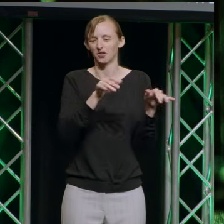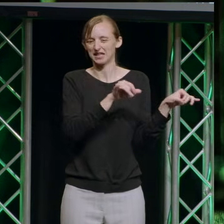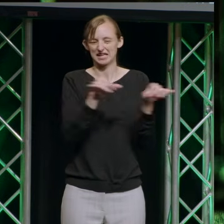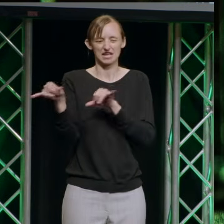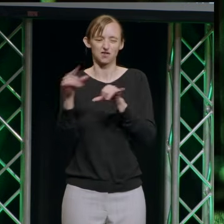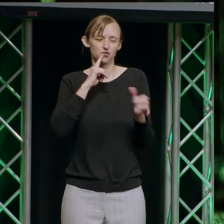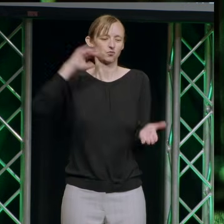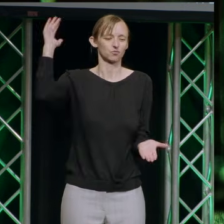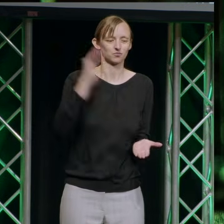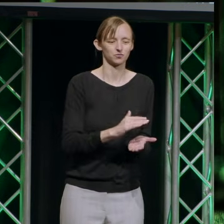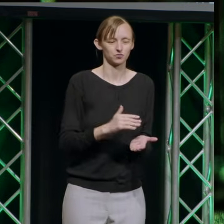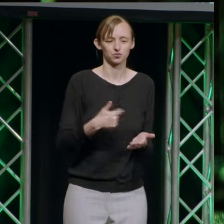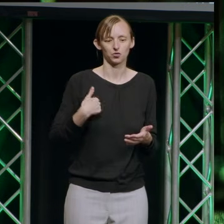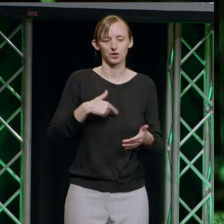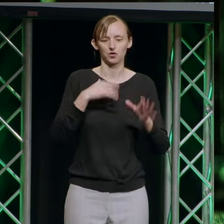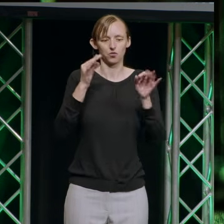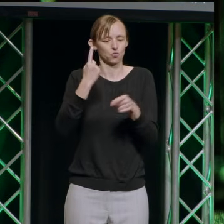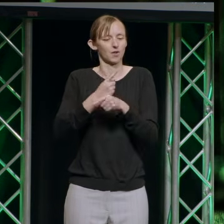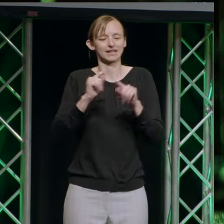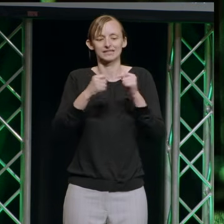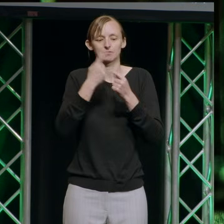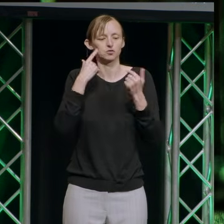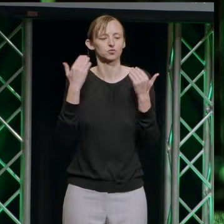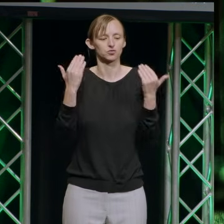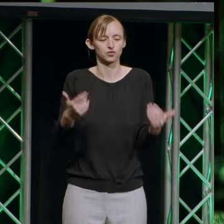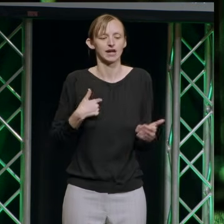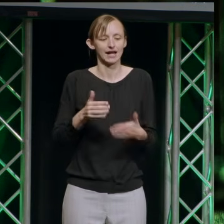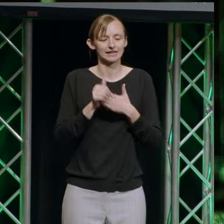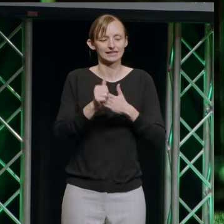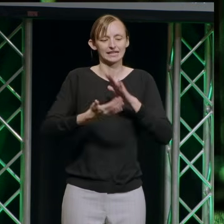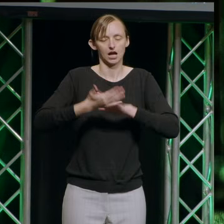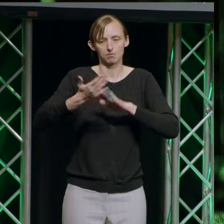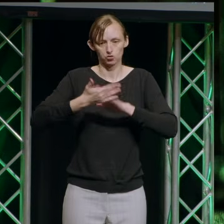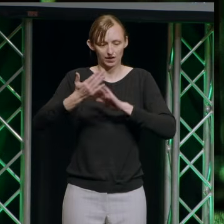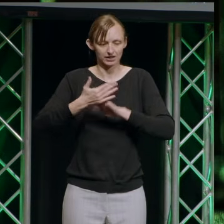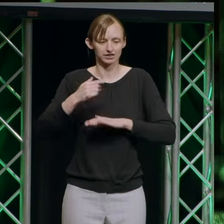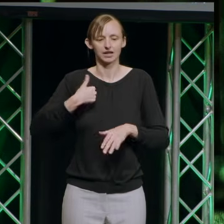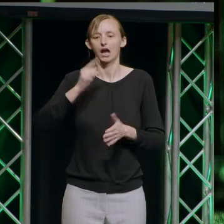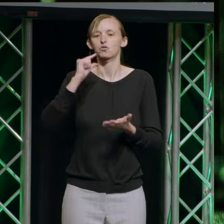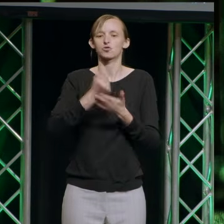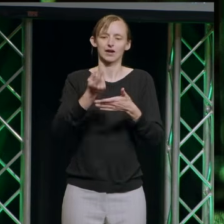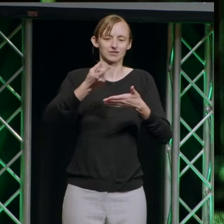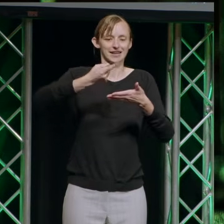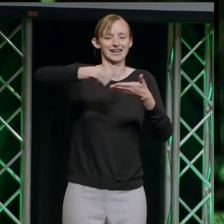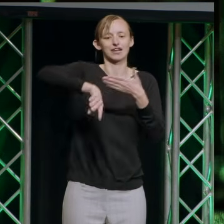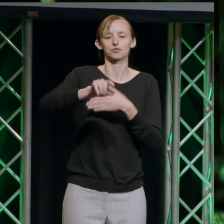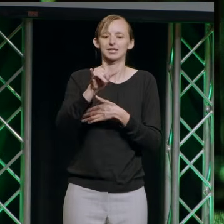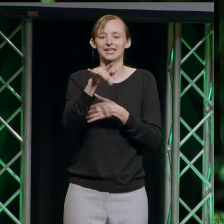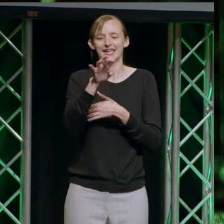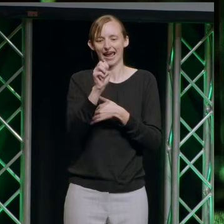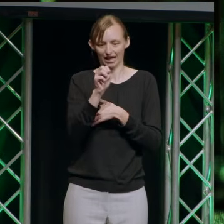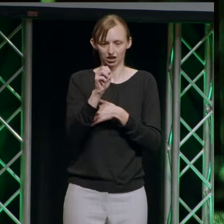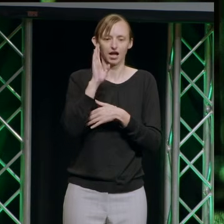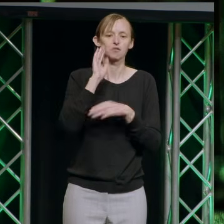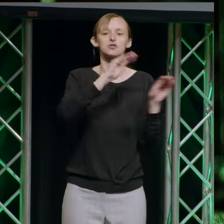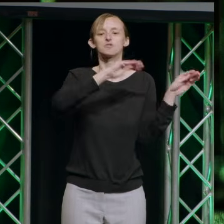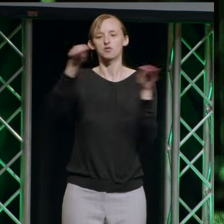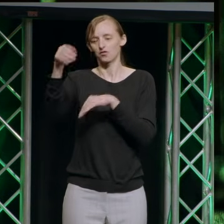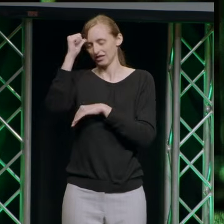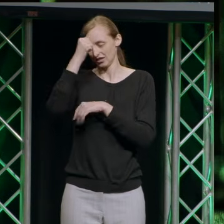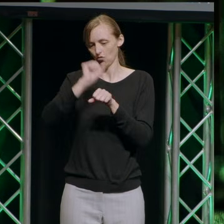take this forward. I lead operations. I graduate next week from Yale, move back to India to do this full